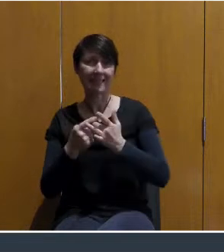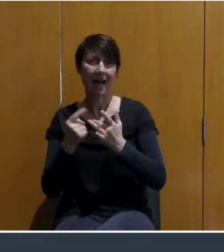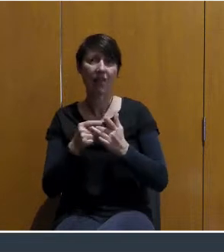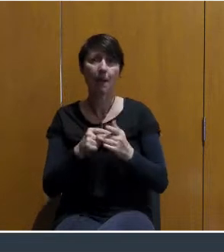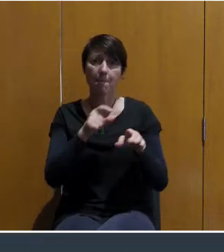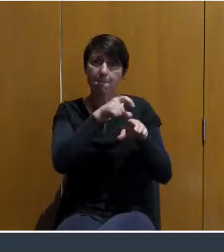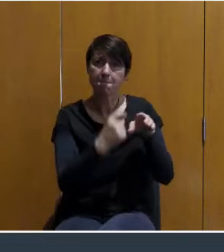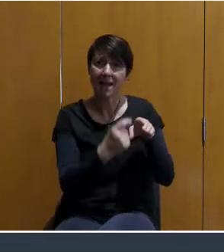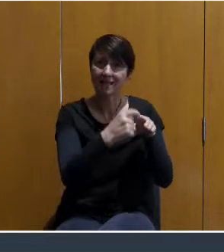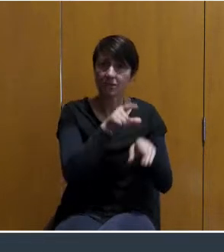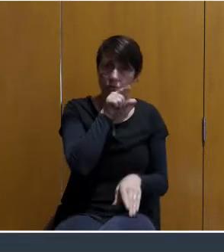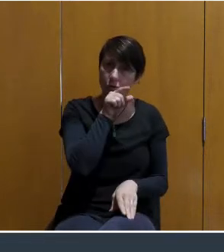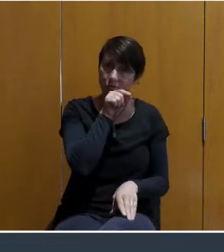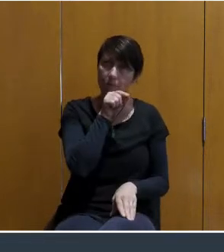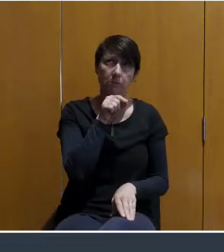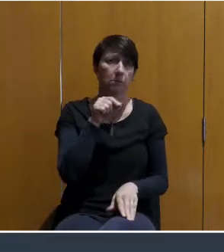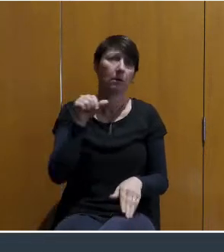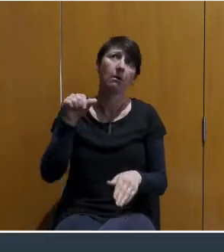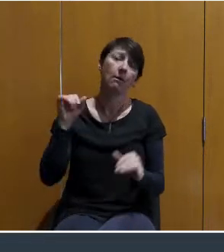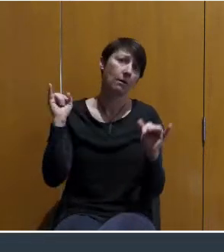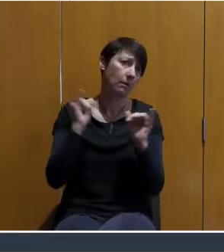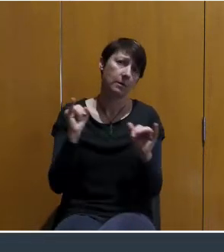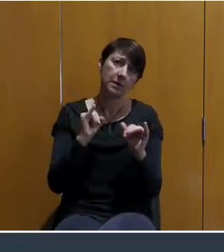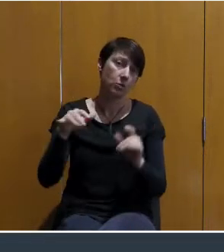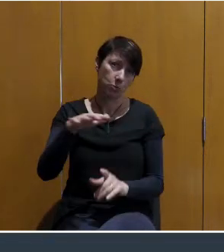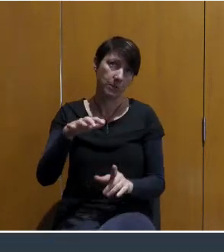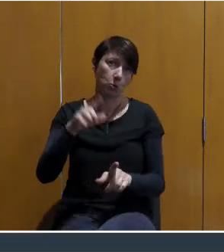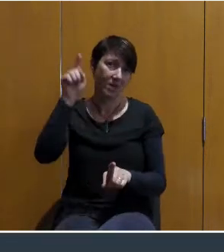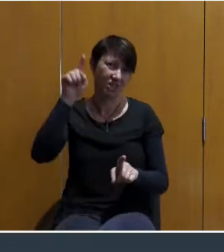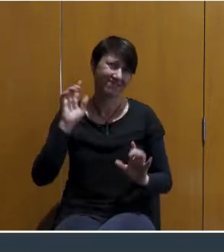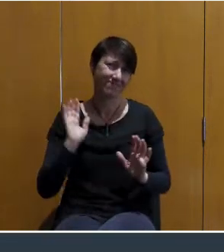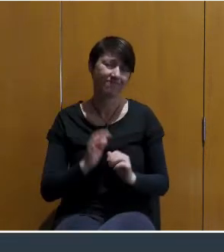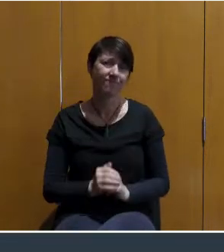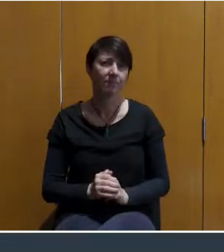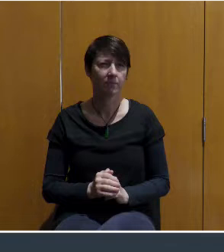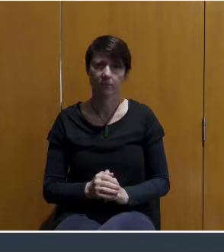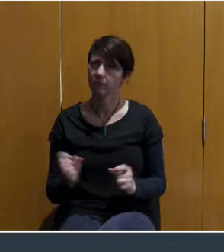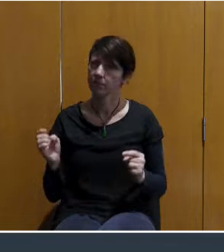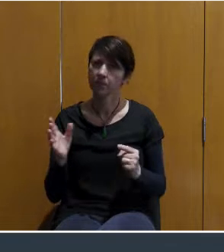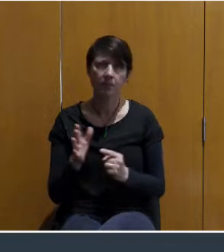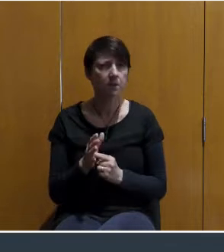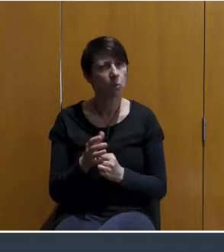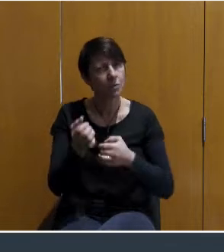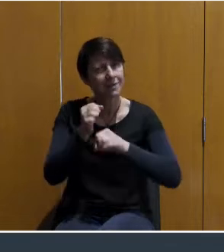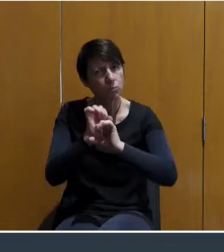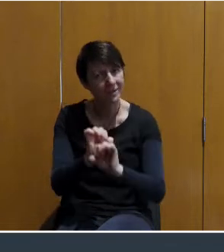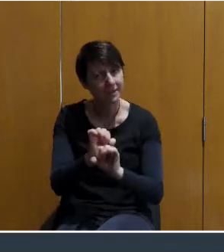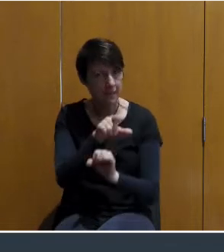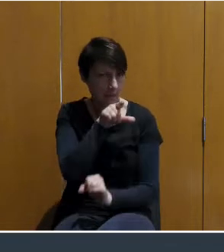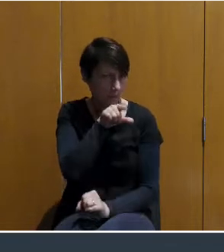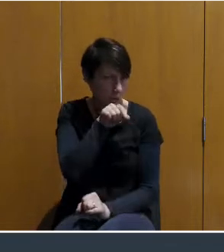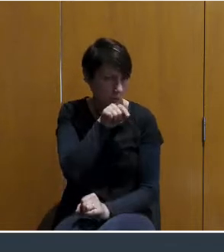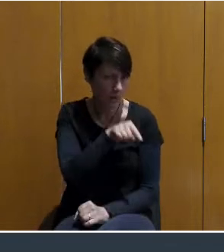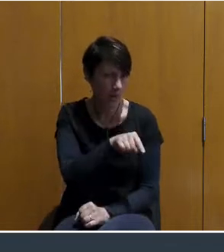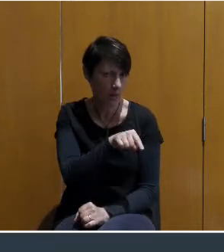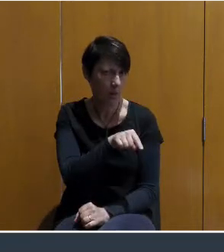important to protect what we have so that we keep the gene pool wide